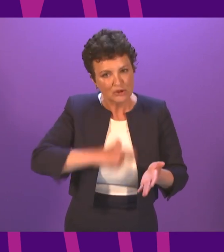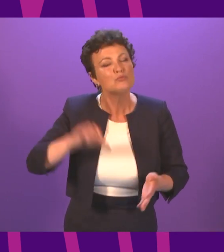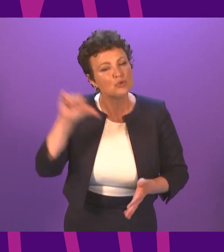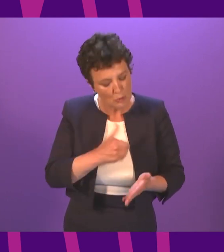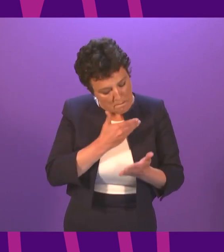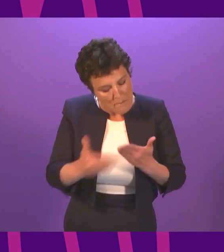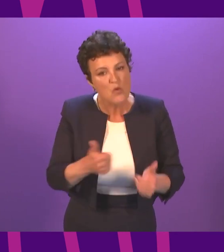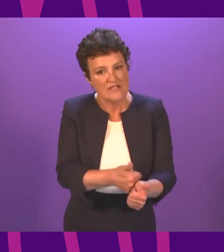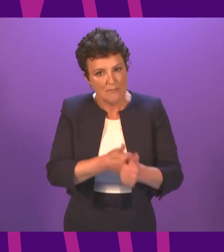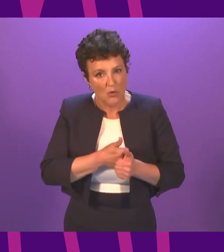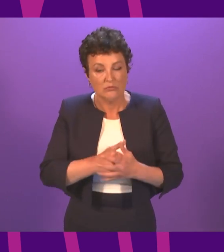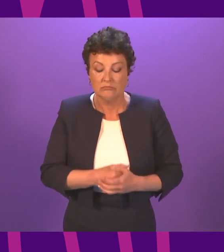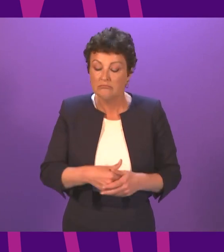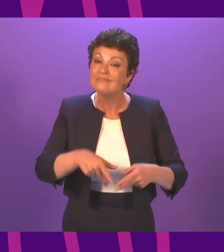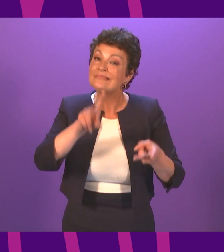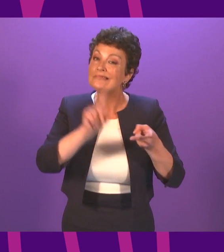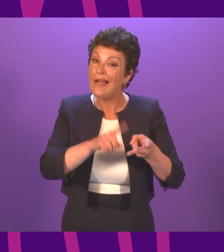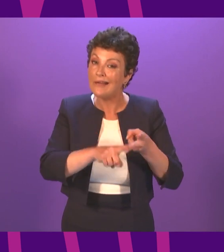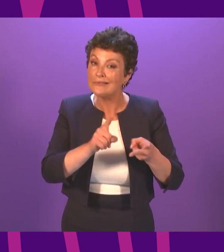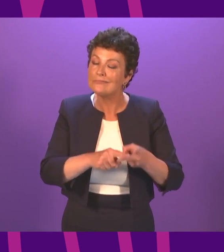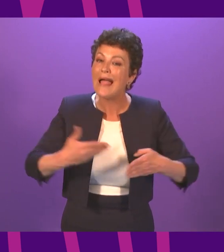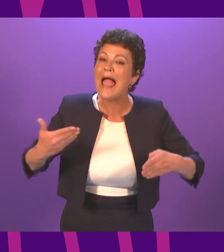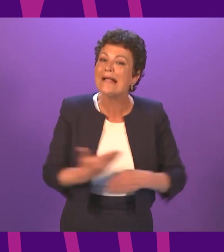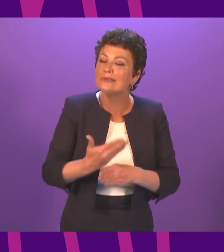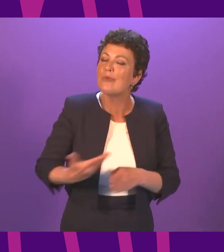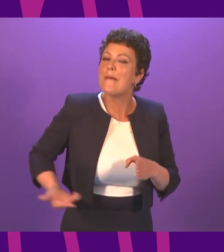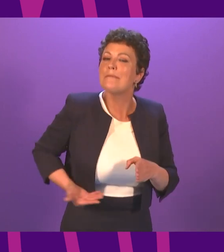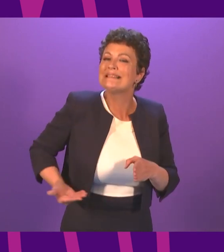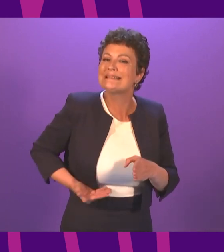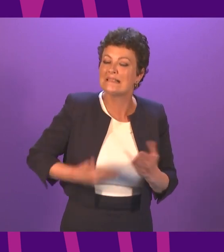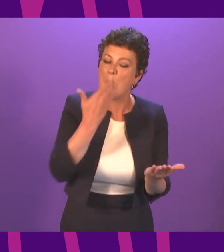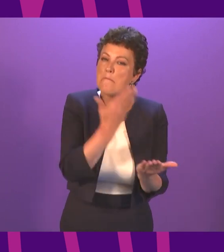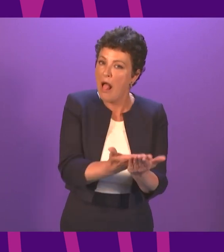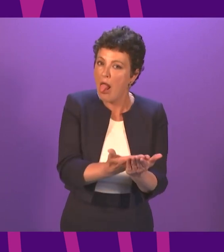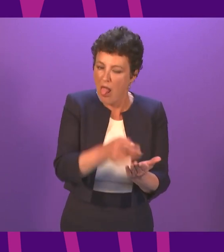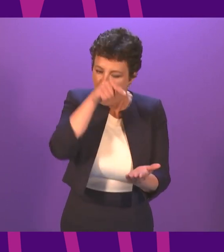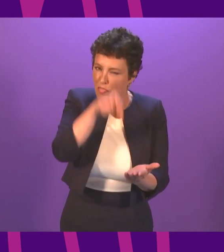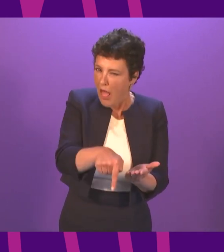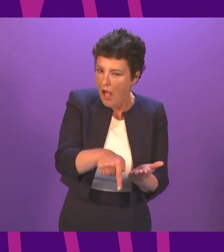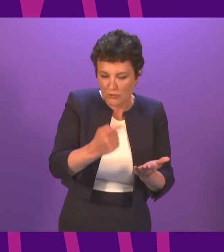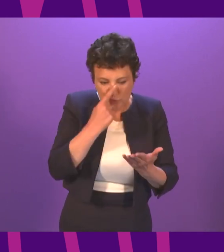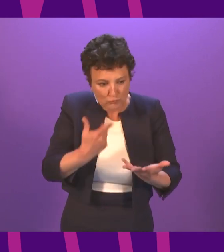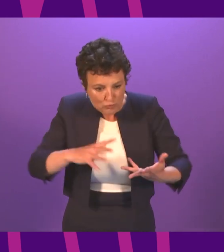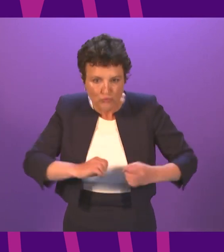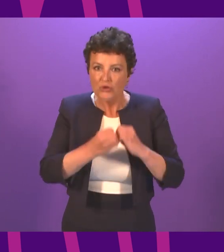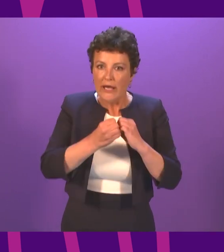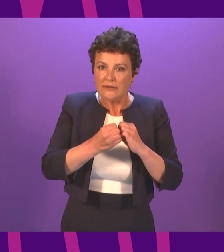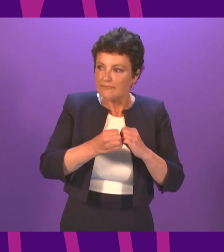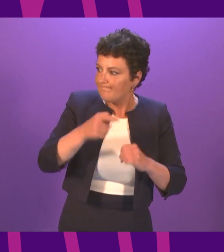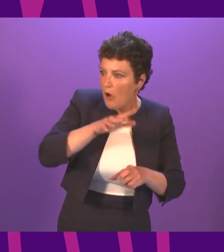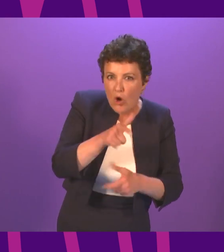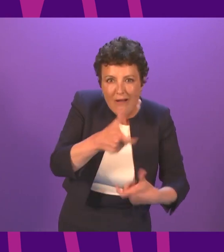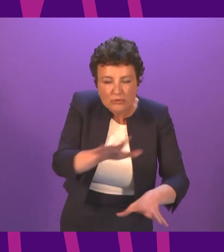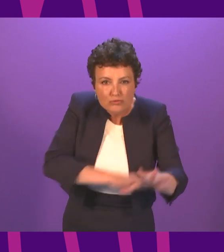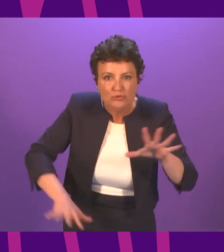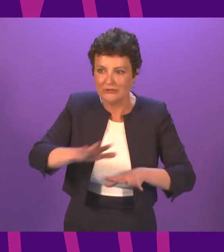an enterprise bill to stimulate the economic growth needed to propel our country out of the COVID crisis, to protect and